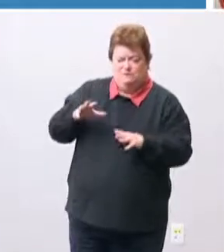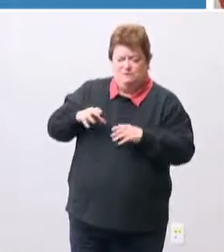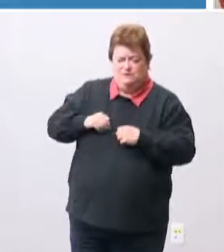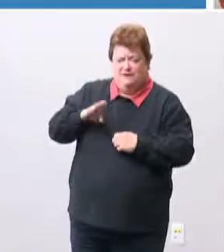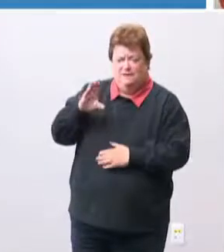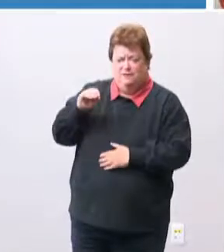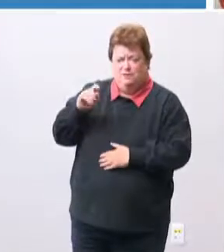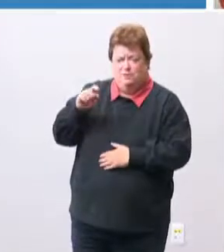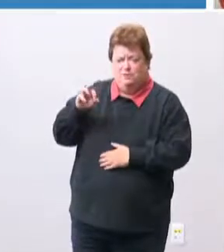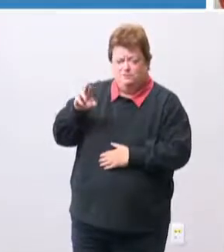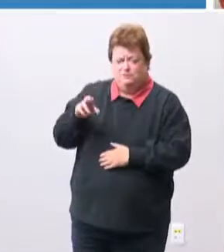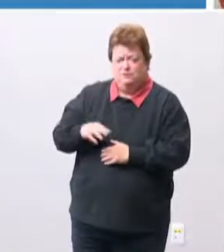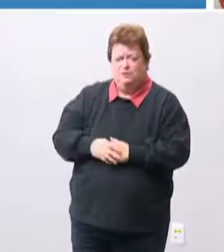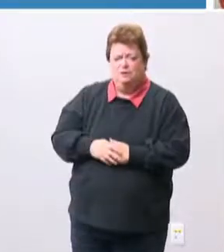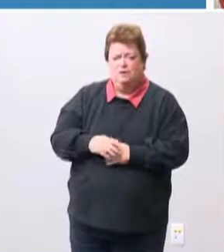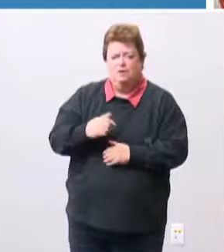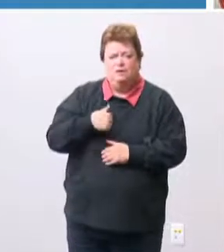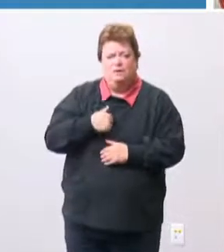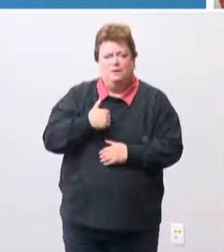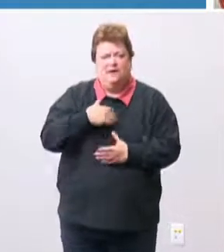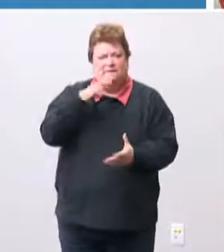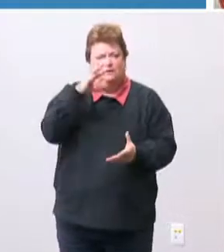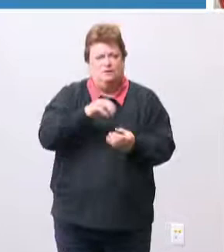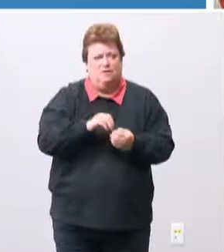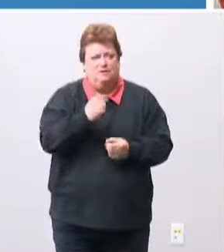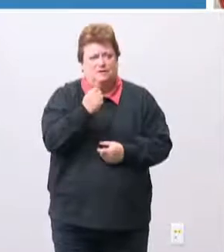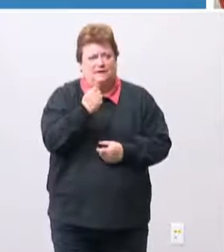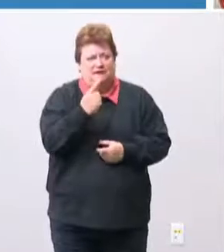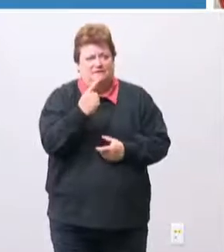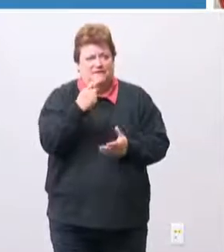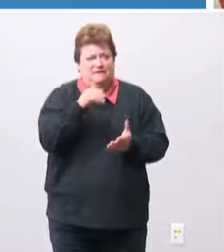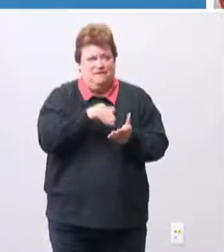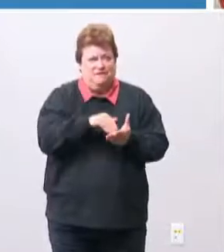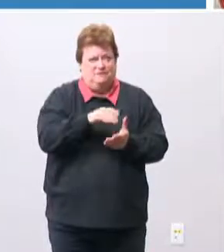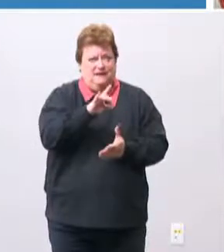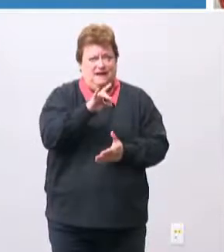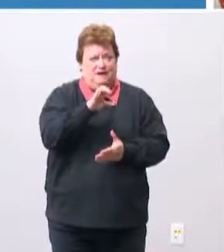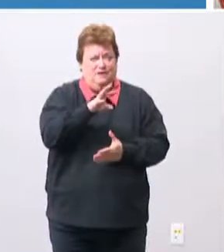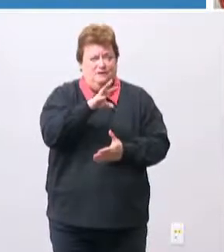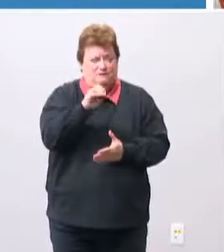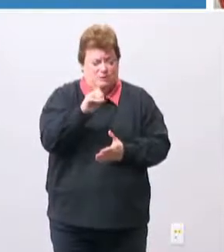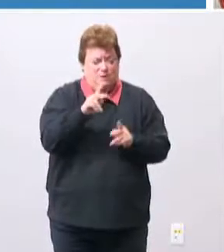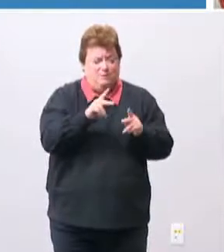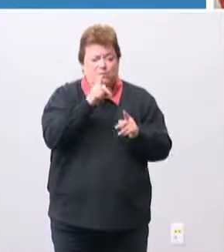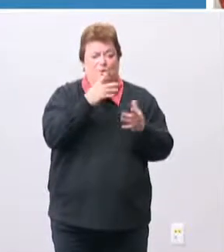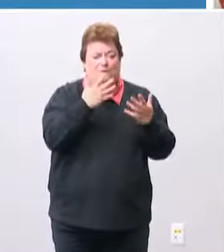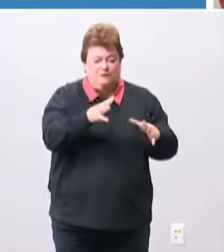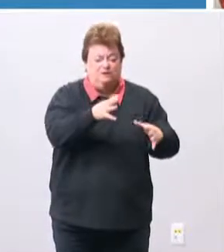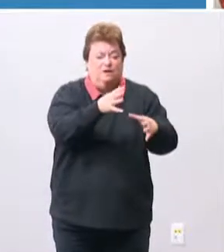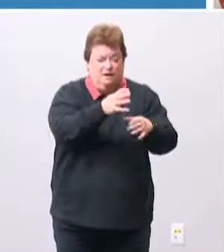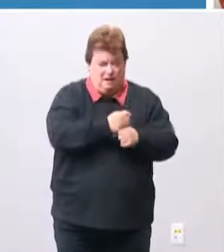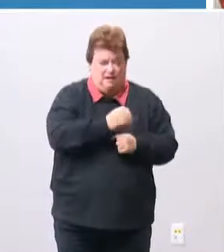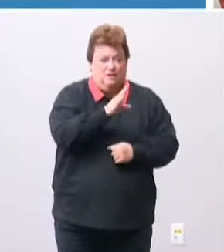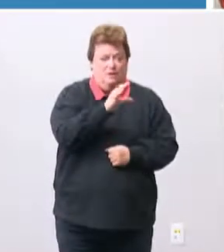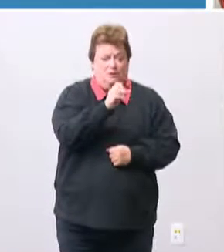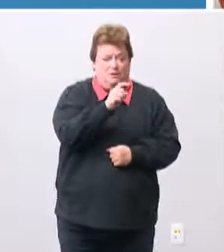have a total of 11,840 people that have received boosters.